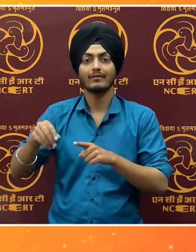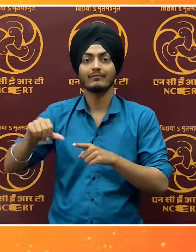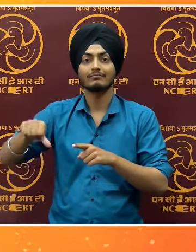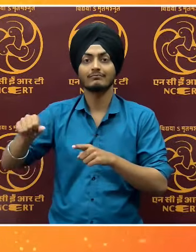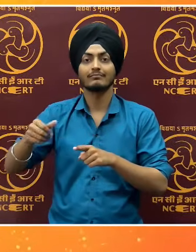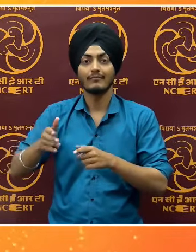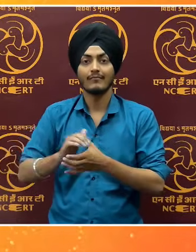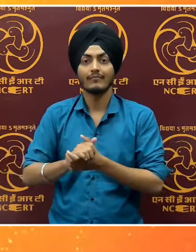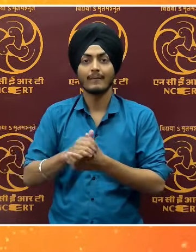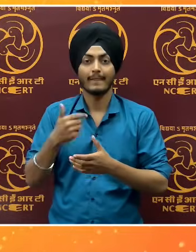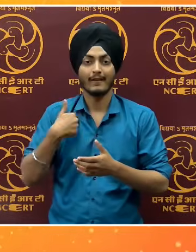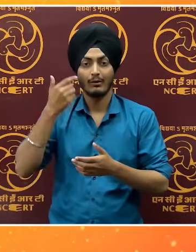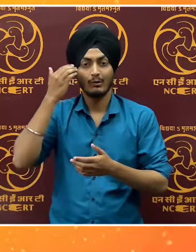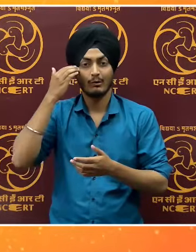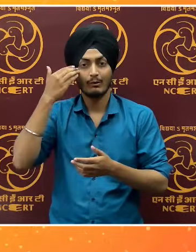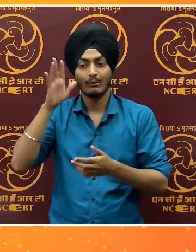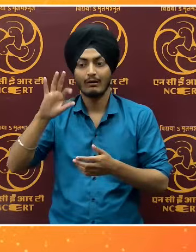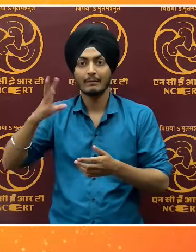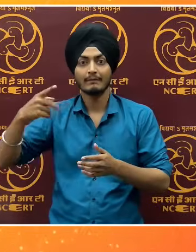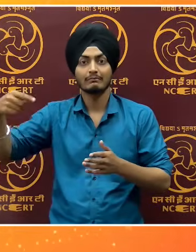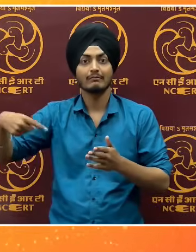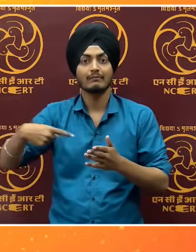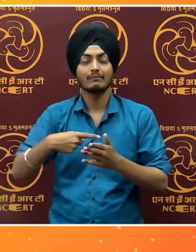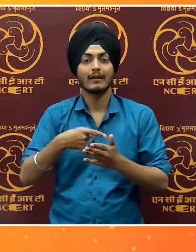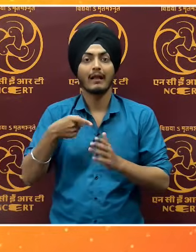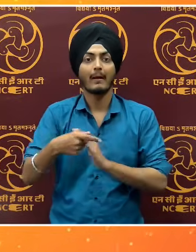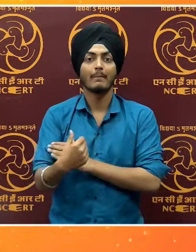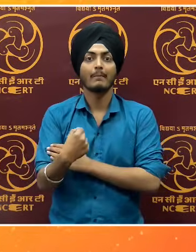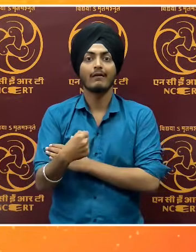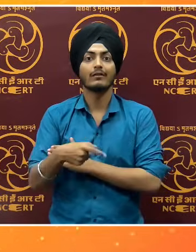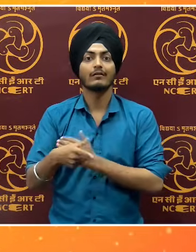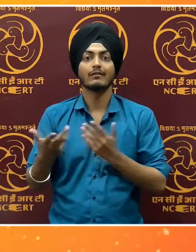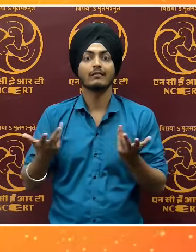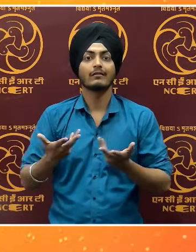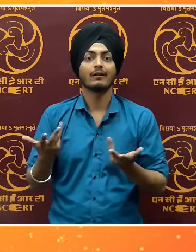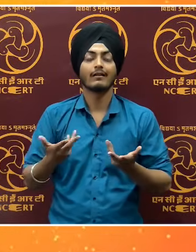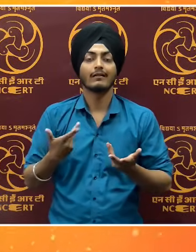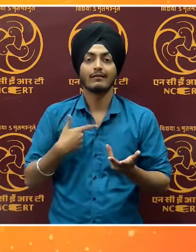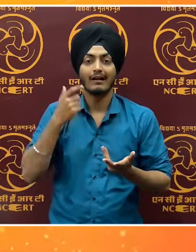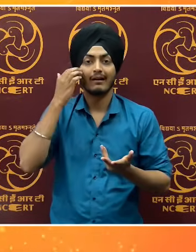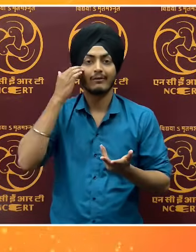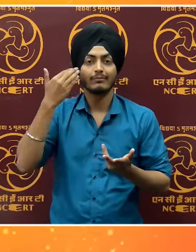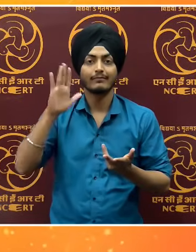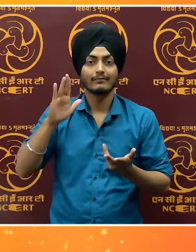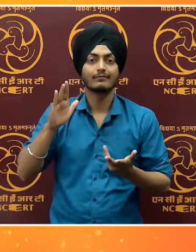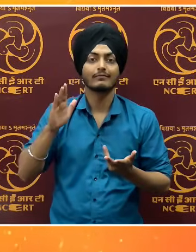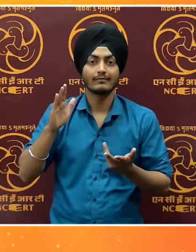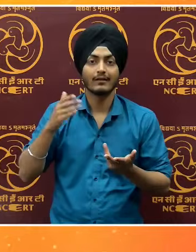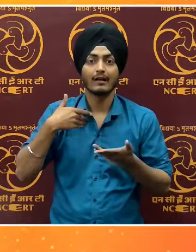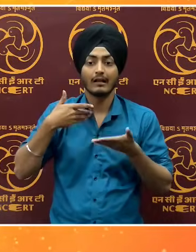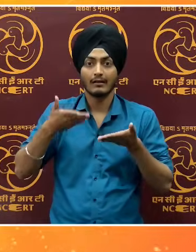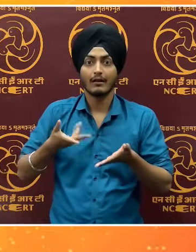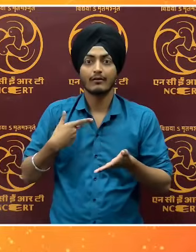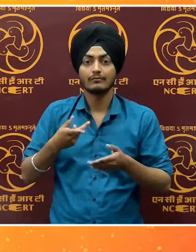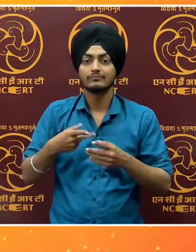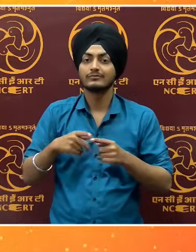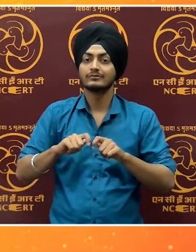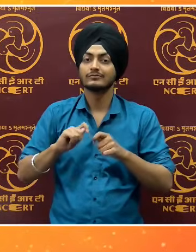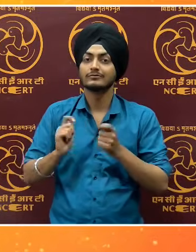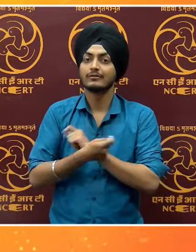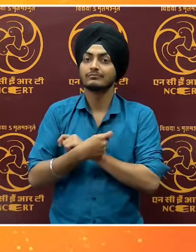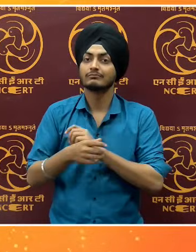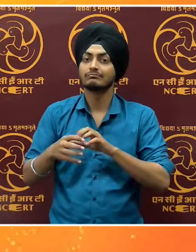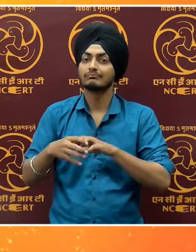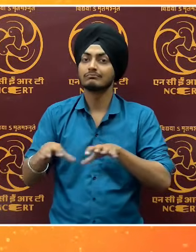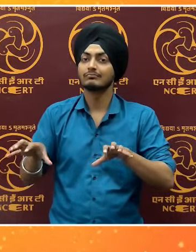We don't know how much current is flowing through the circuit, but some current is flowing through the circuit. Now I replace